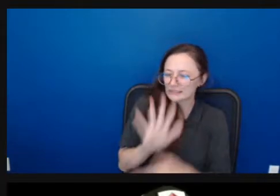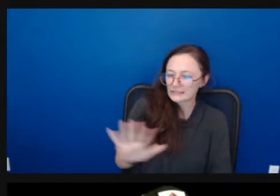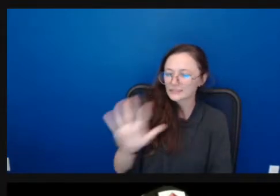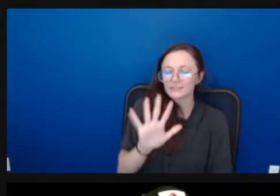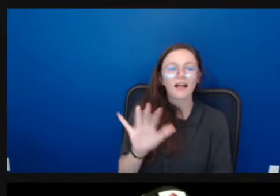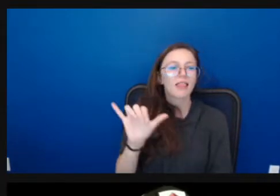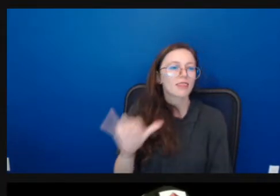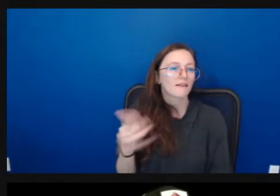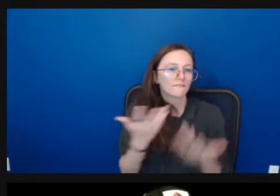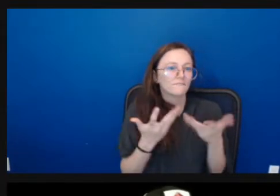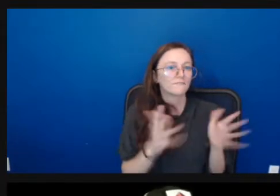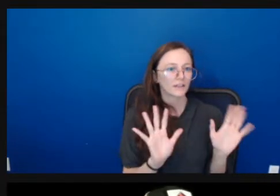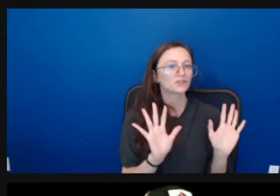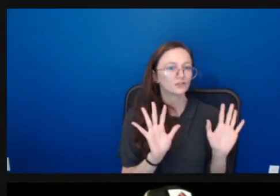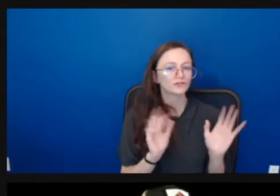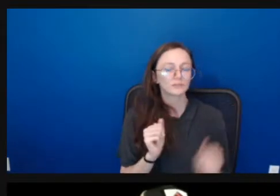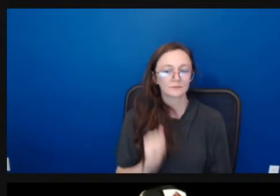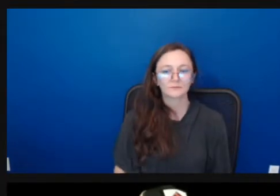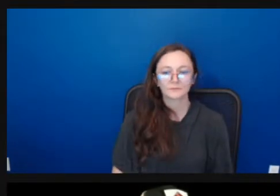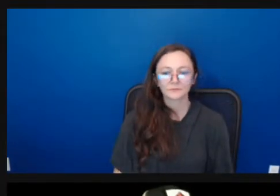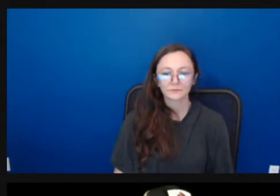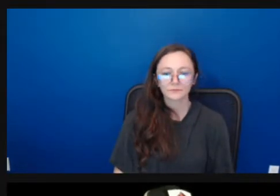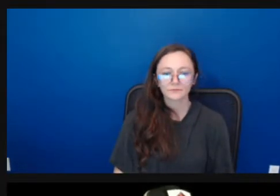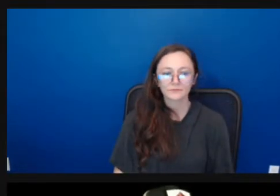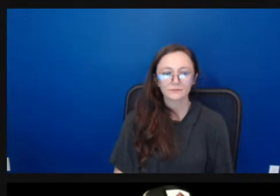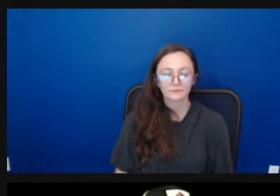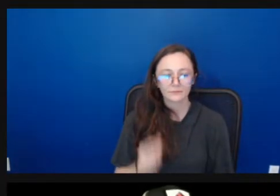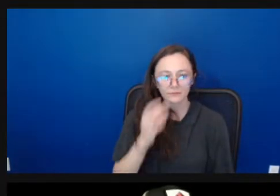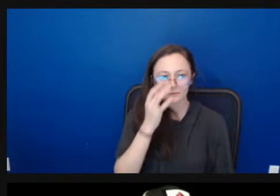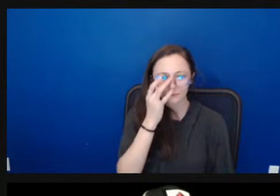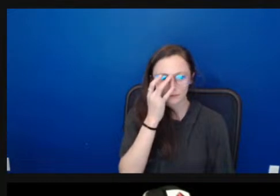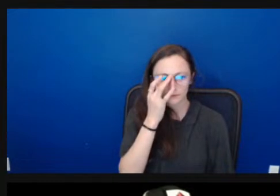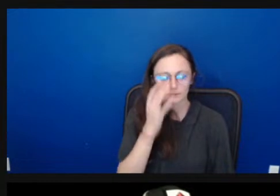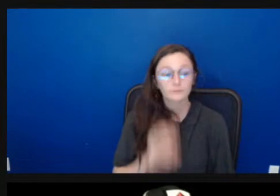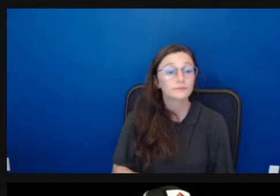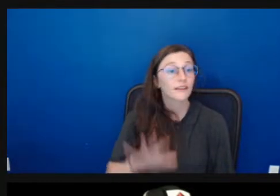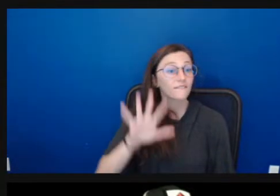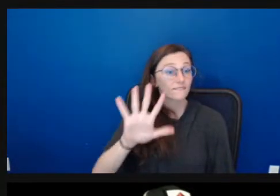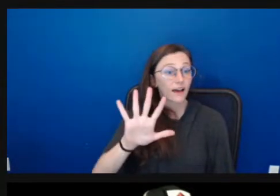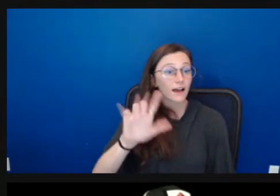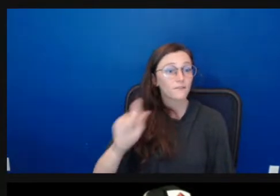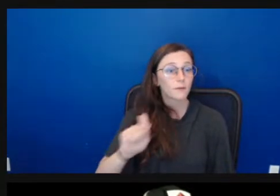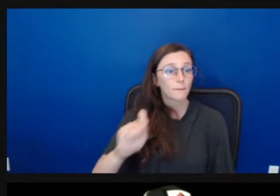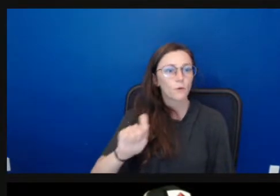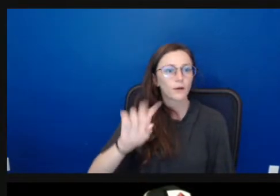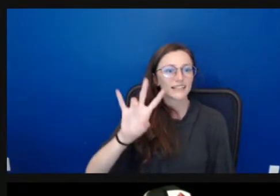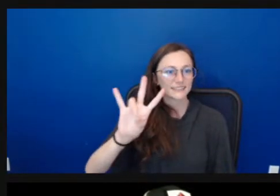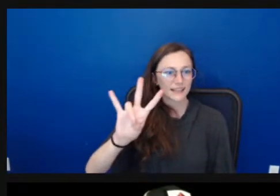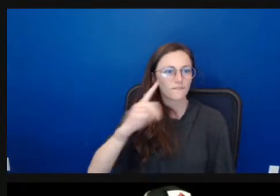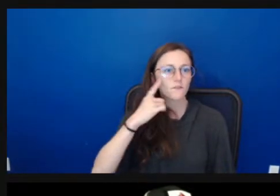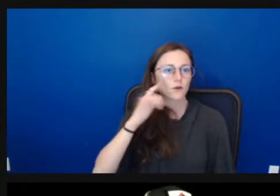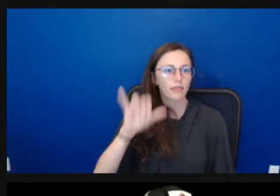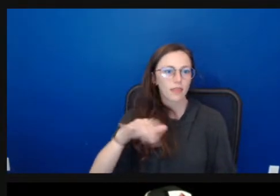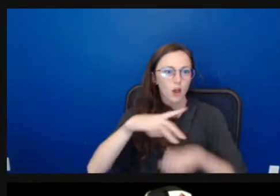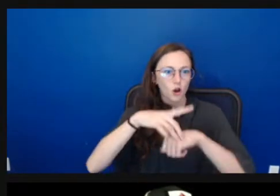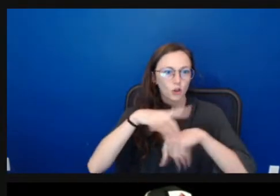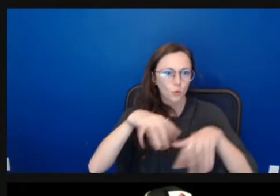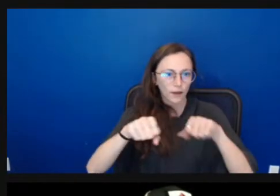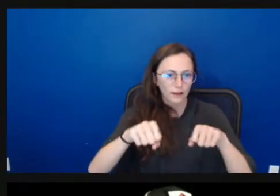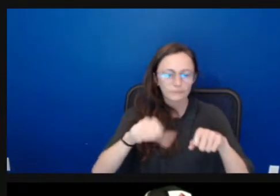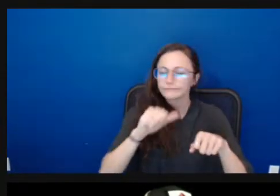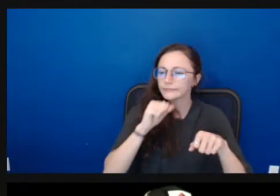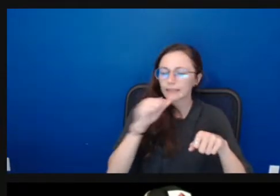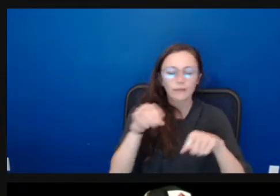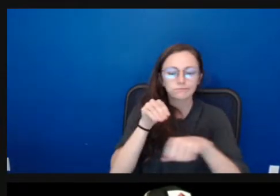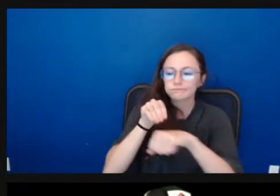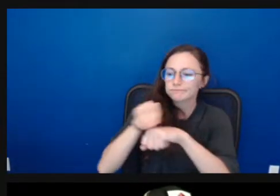That big earthquake that occurred on last Friday, 5.7, is reported to have had no effect on either volcano, Kīlauea and Maunaloa. But